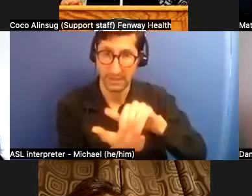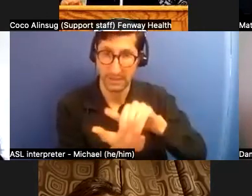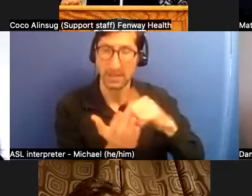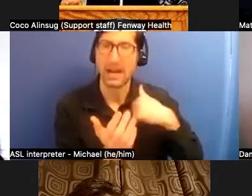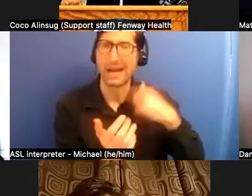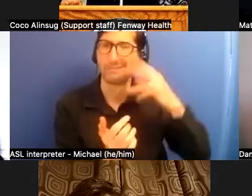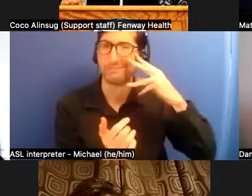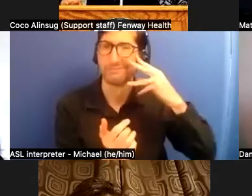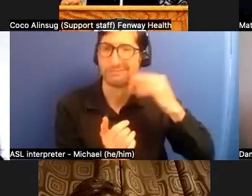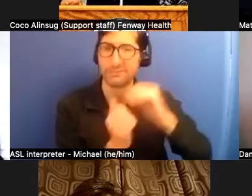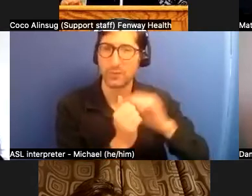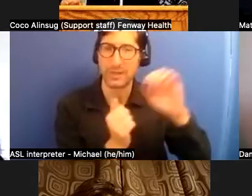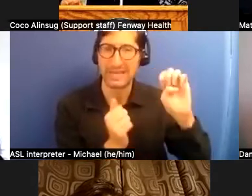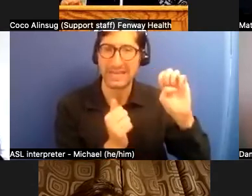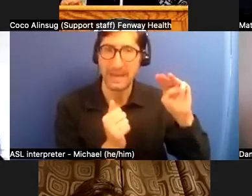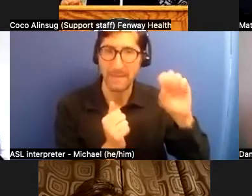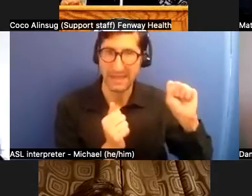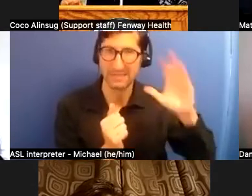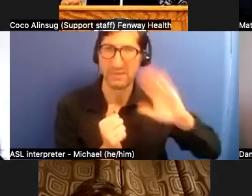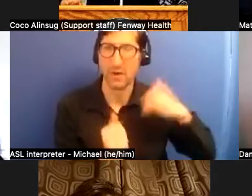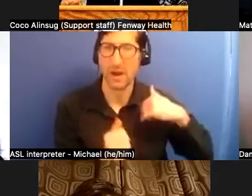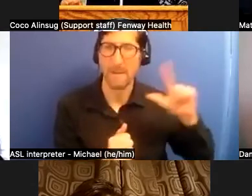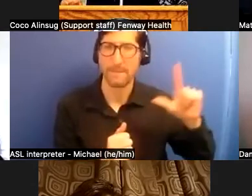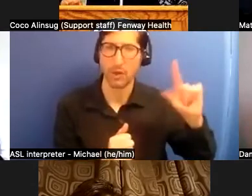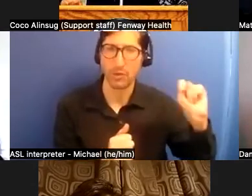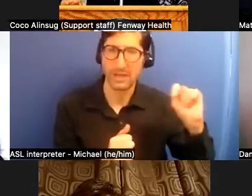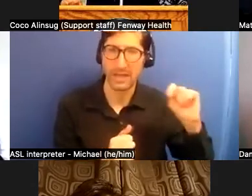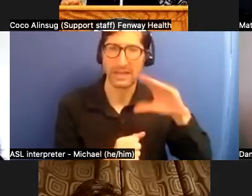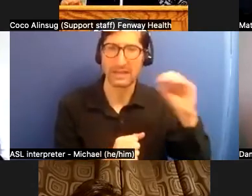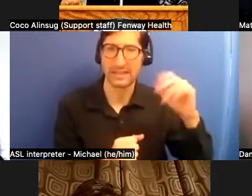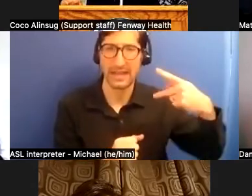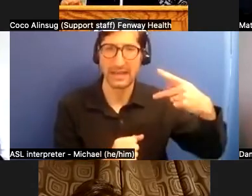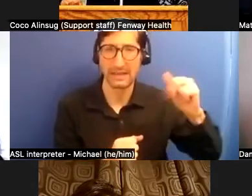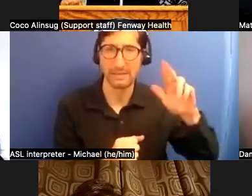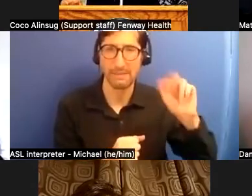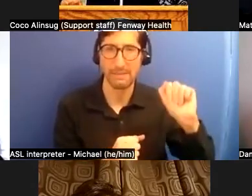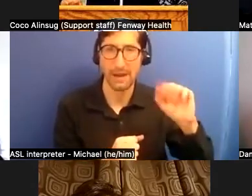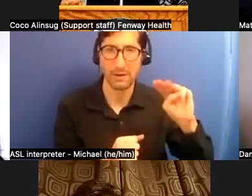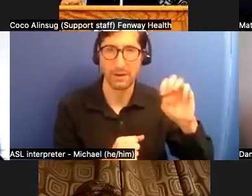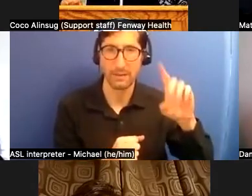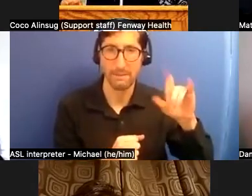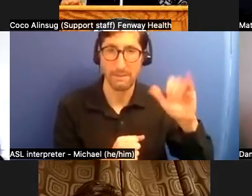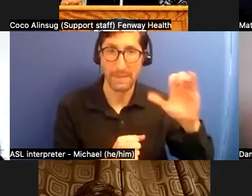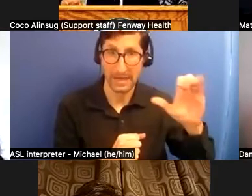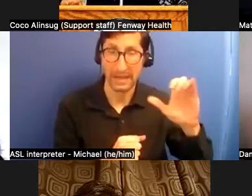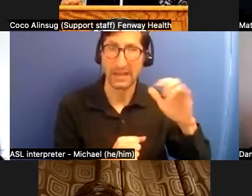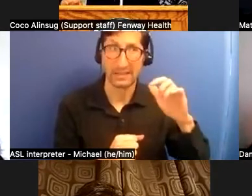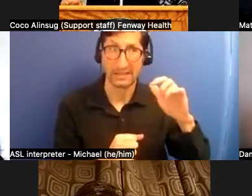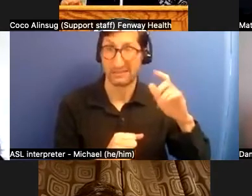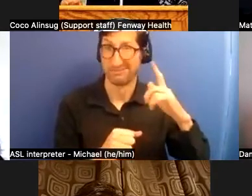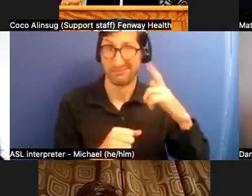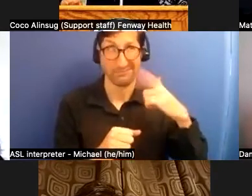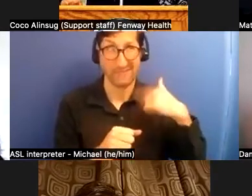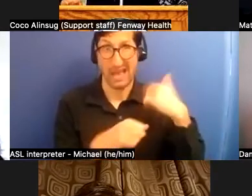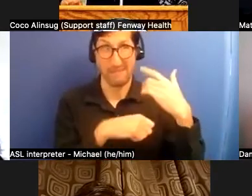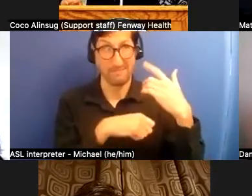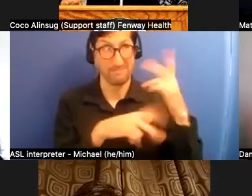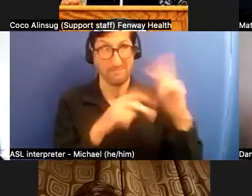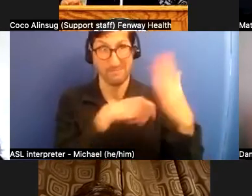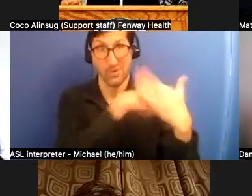EMS. So I was a lieutenant and paramedic here in Northern Berkshire County. I personally responded to more than 100 overdoses in my